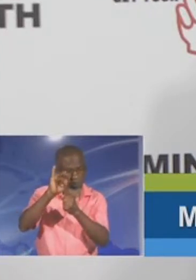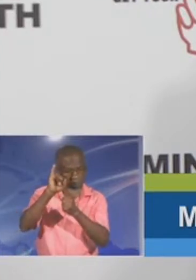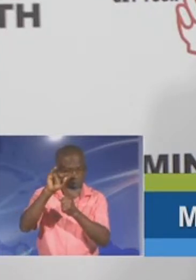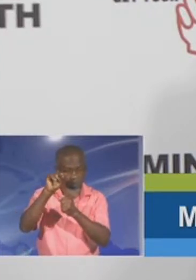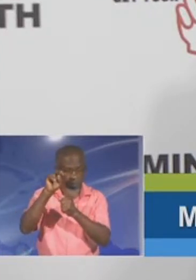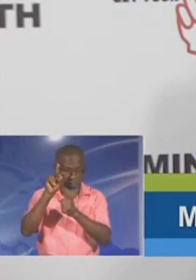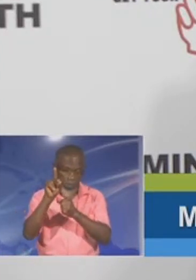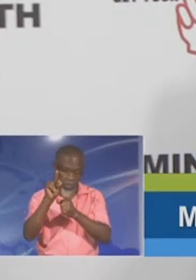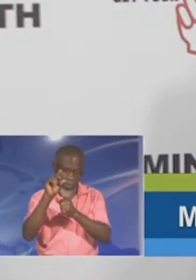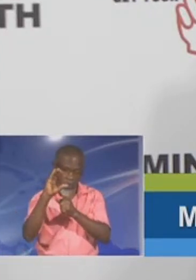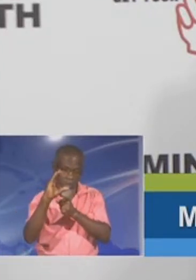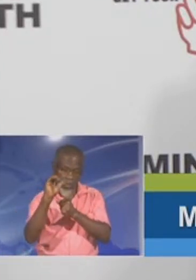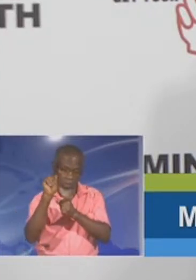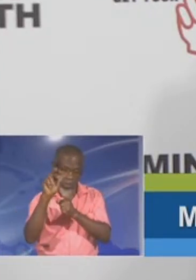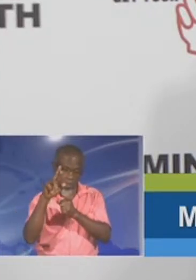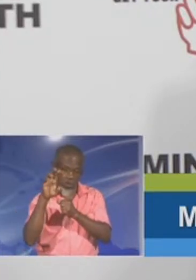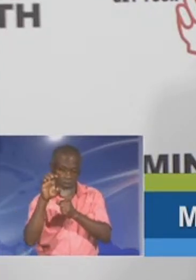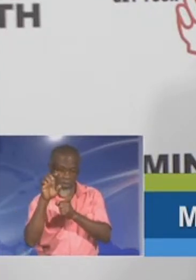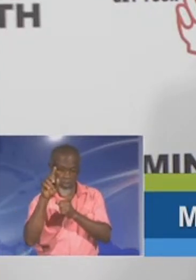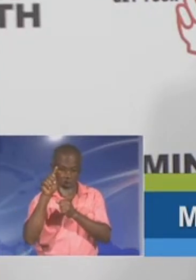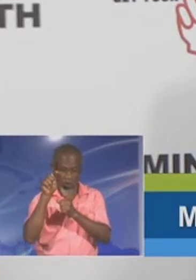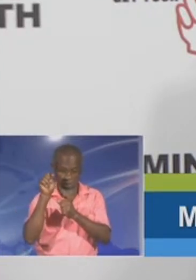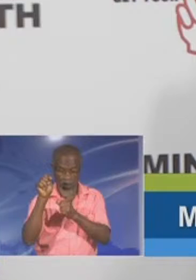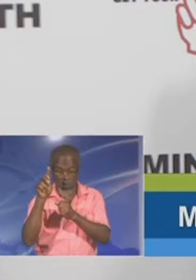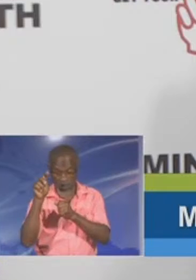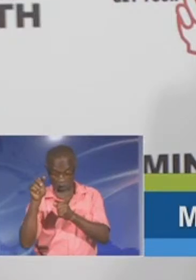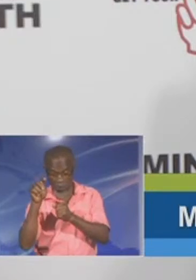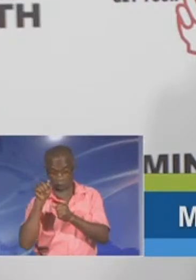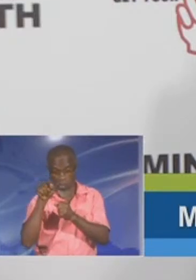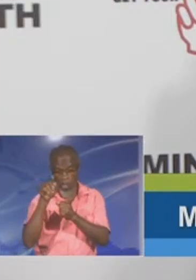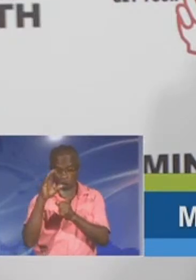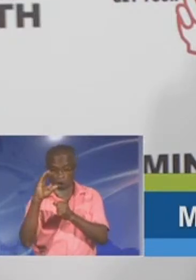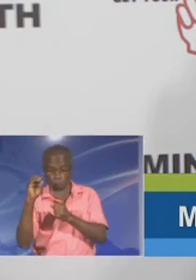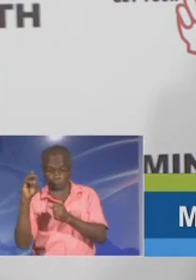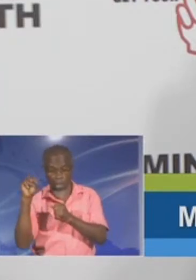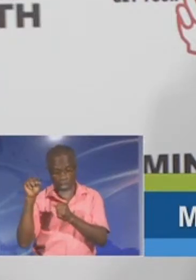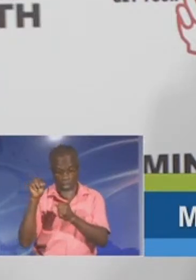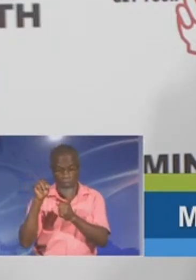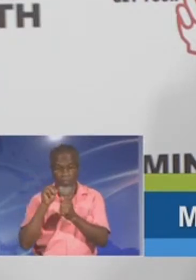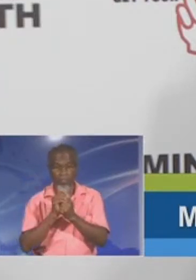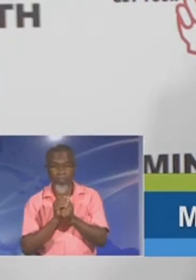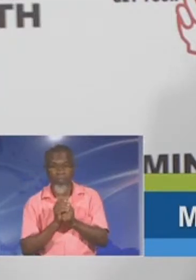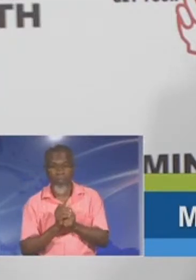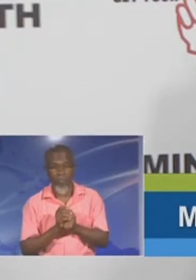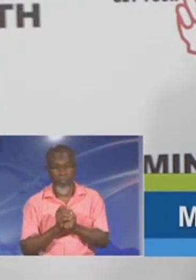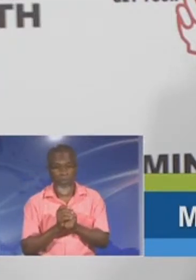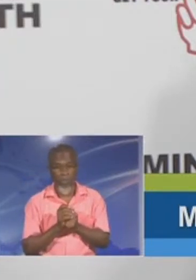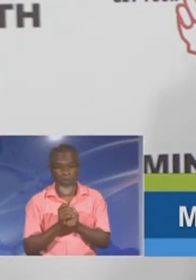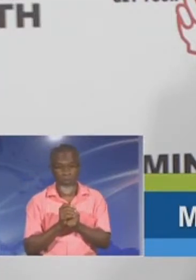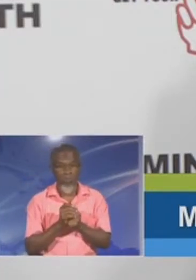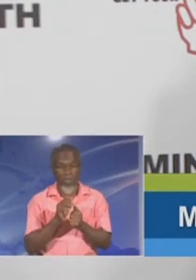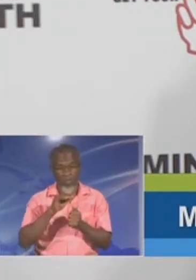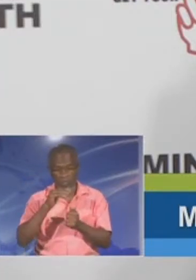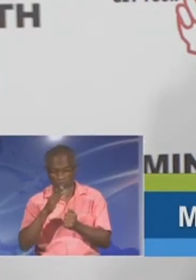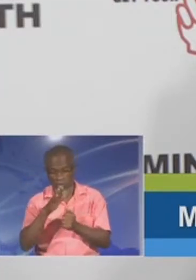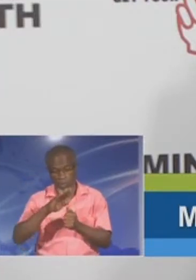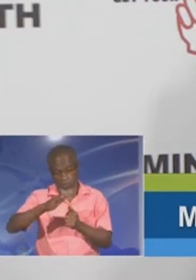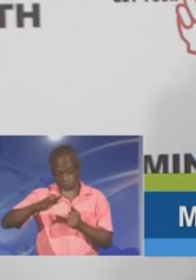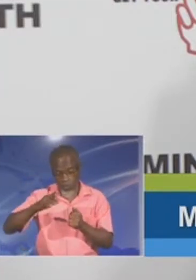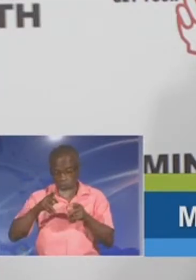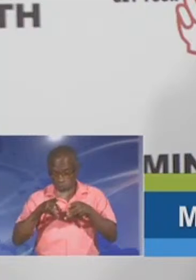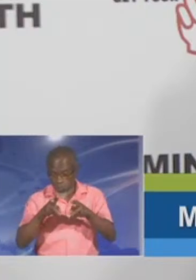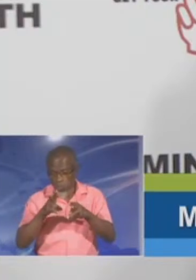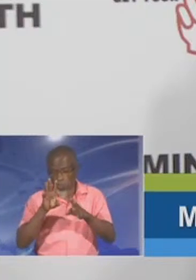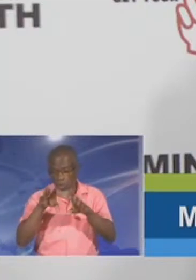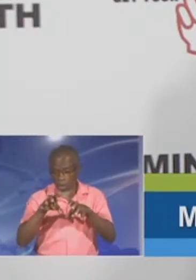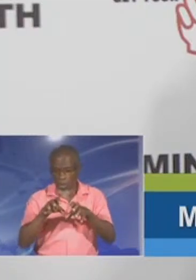findcareTT.com or Ministry of Health's website at health.gov.tt are two online resources that you can look